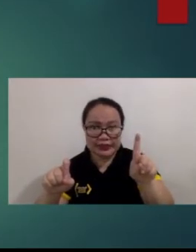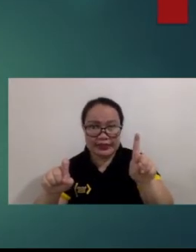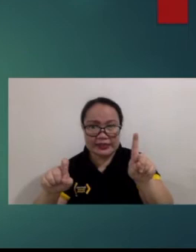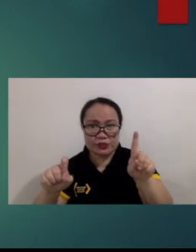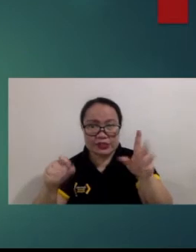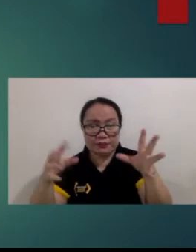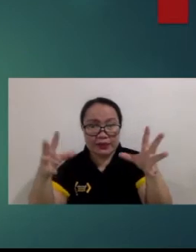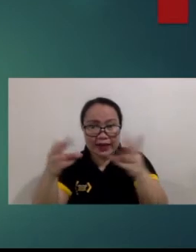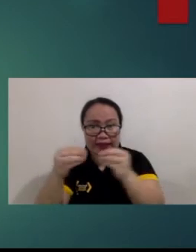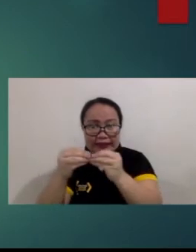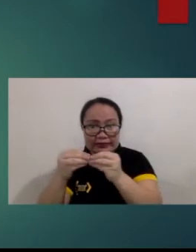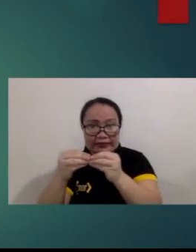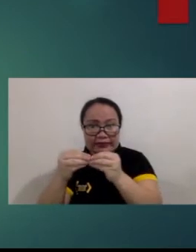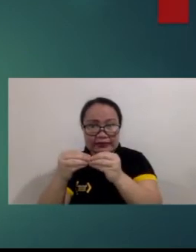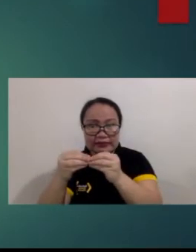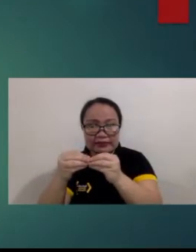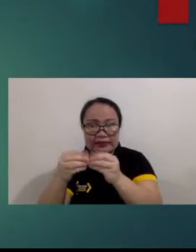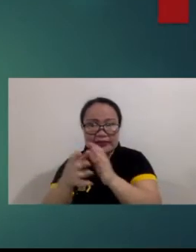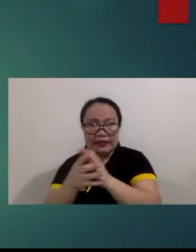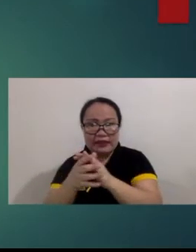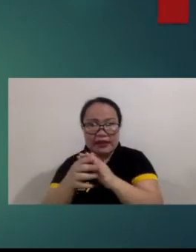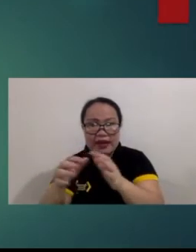1. So simply add